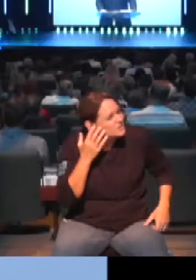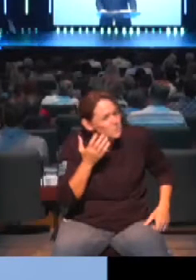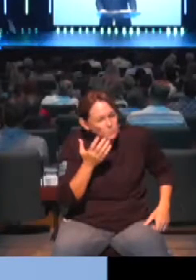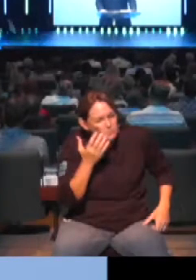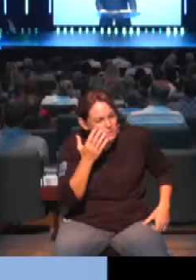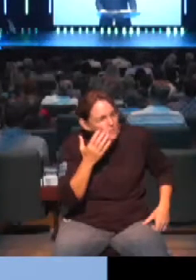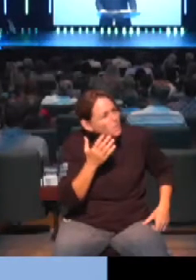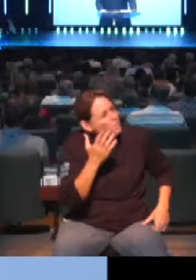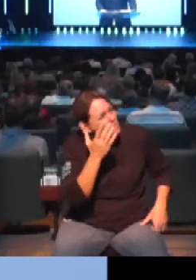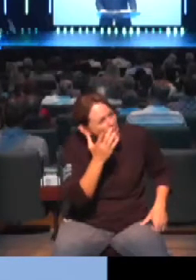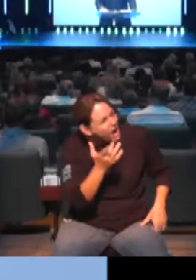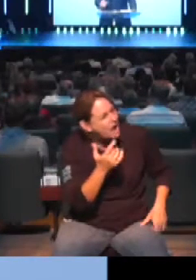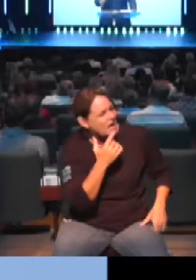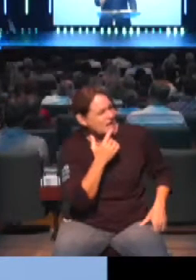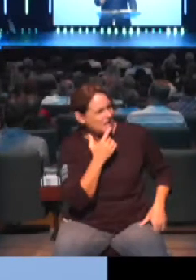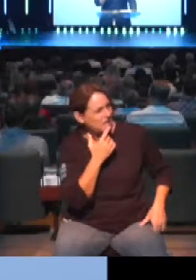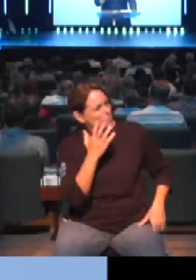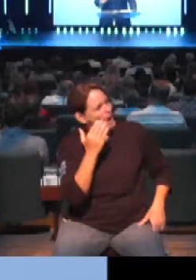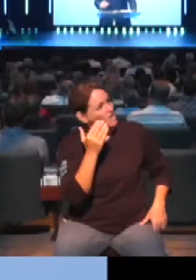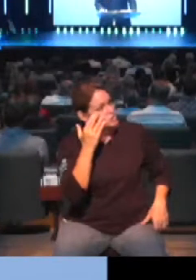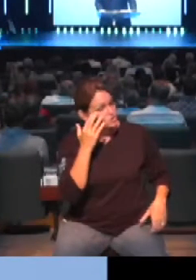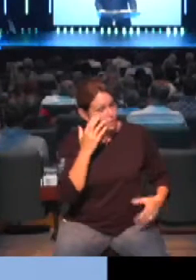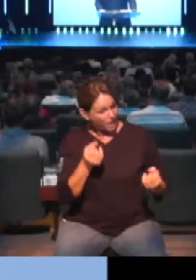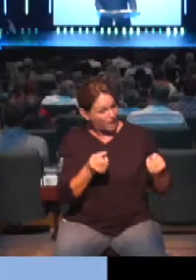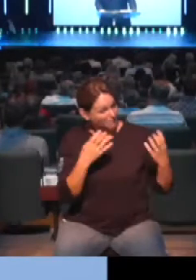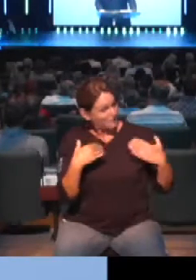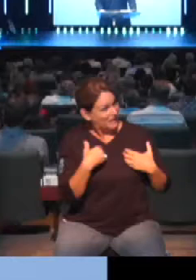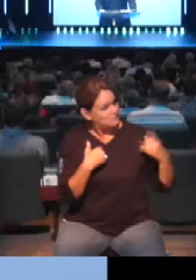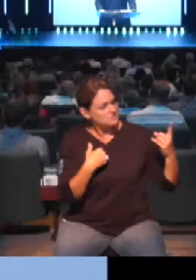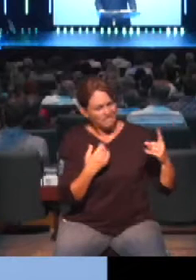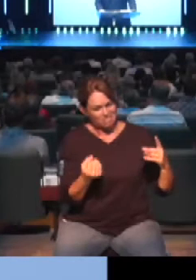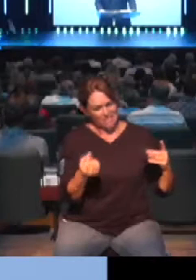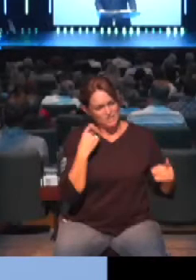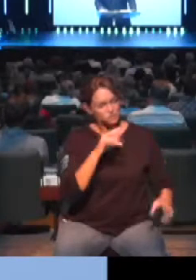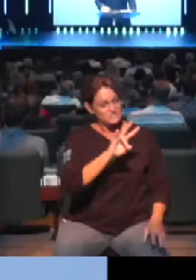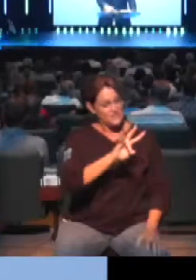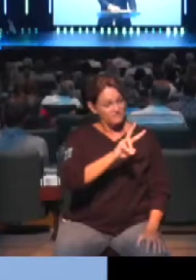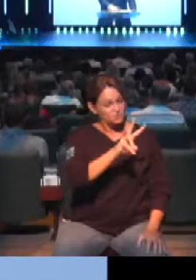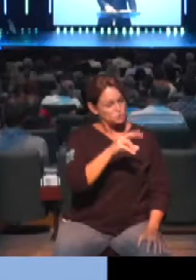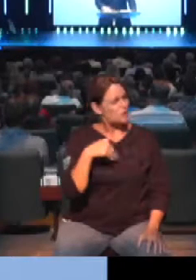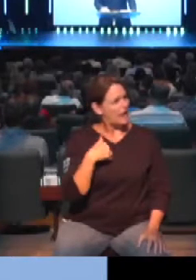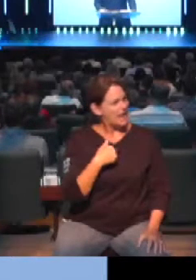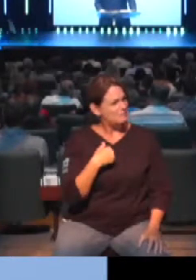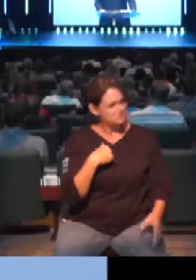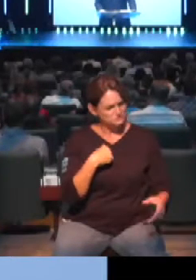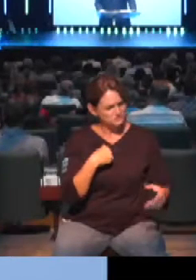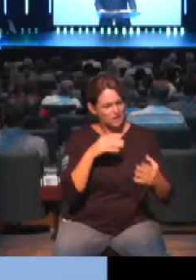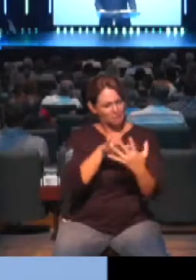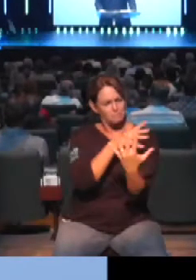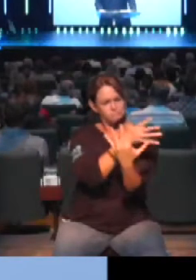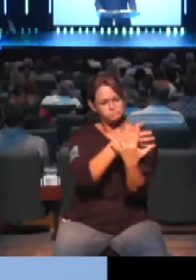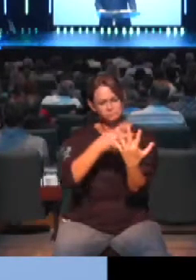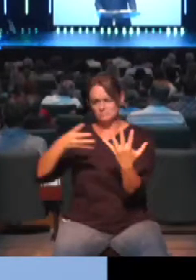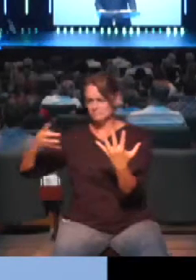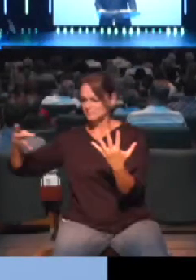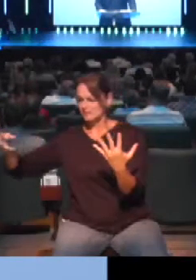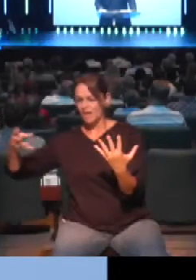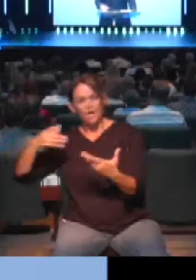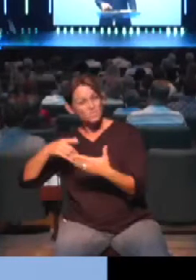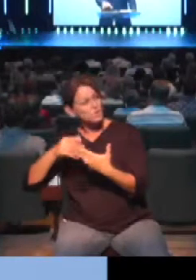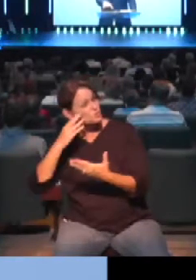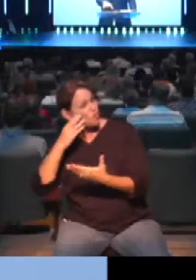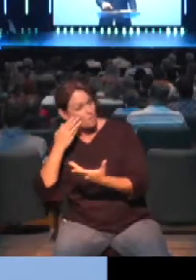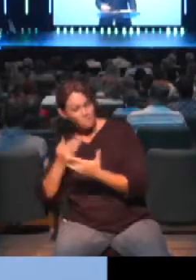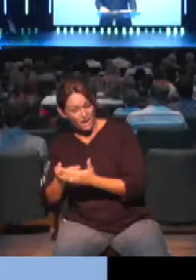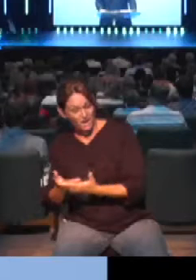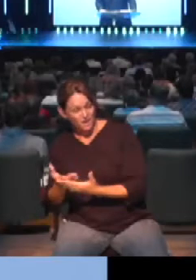Dad, you killed 72 animals last year, Dad. And I've done a spreadsheet here of how much we lost in profits.